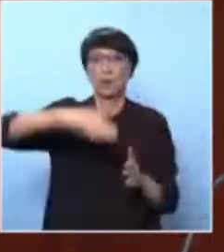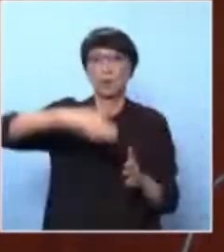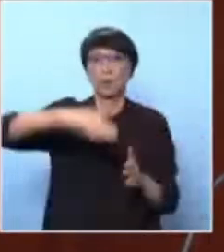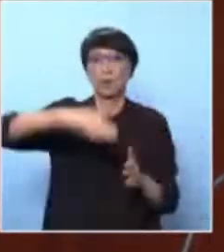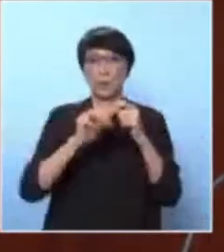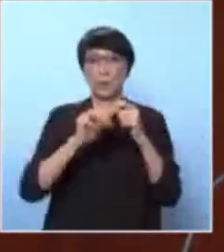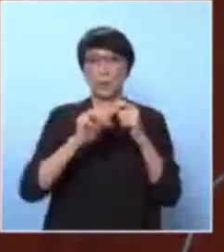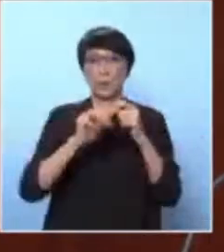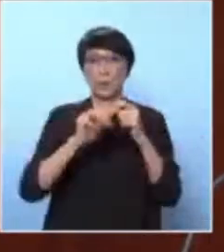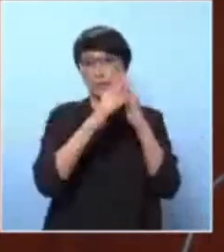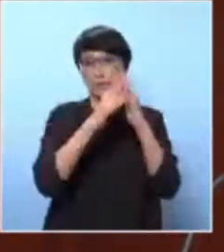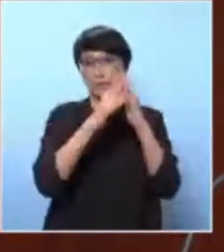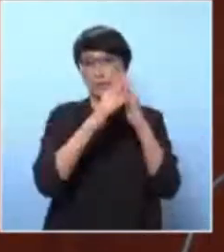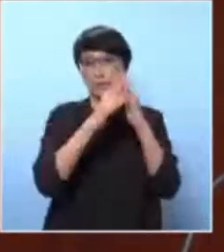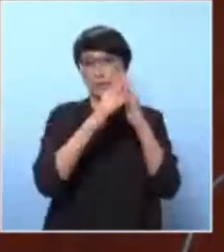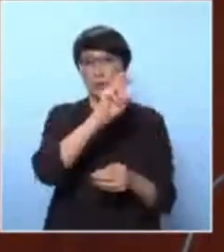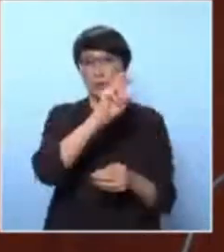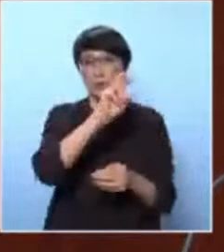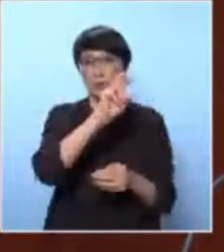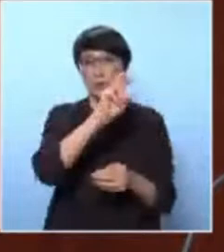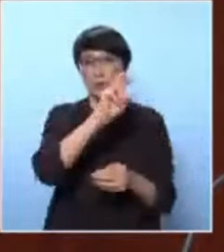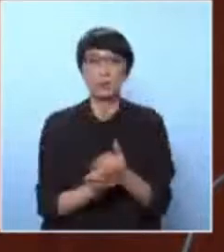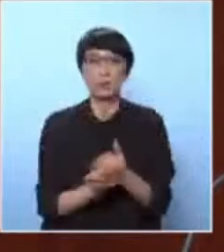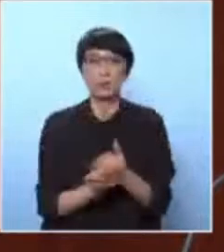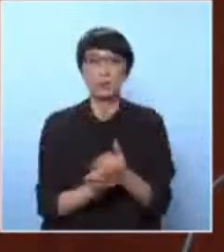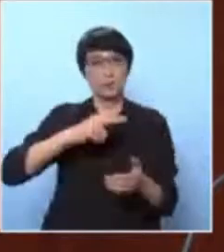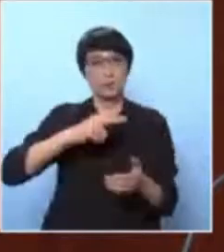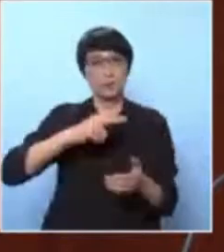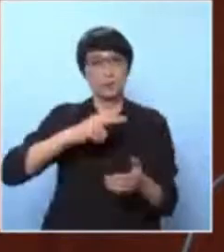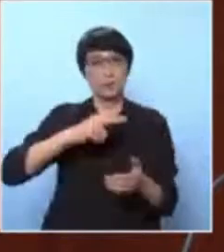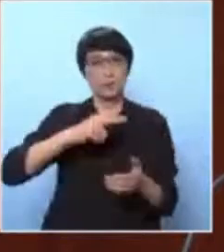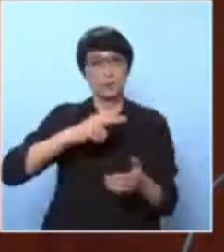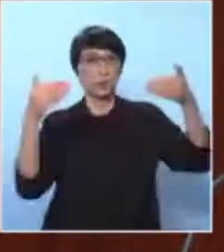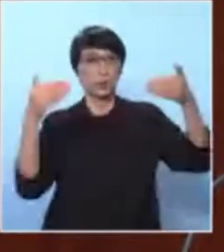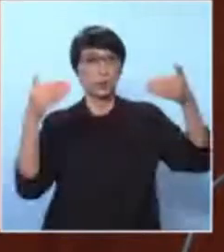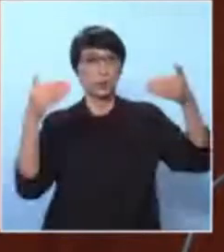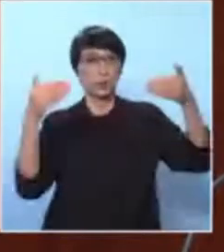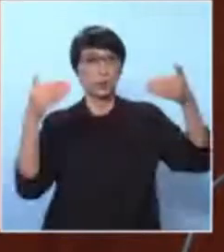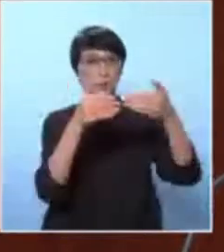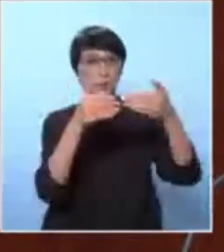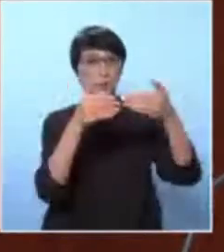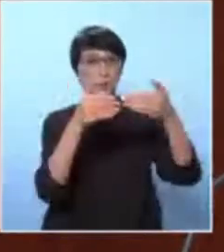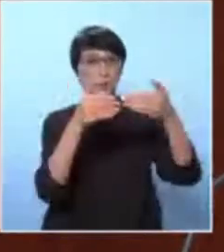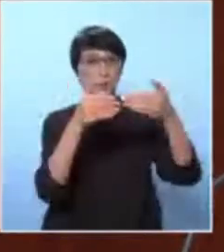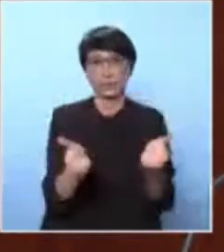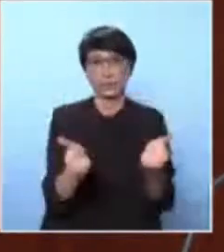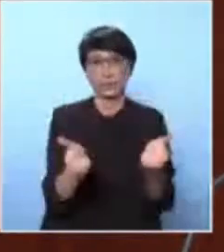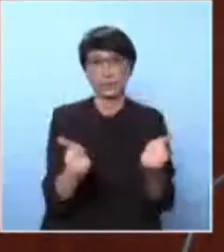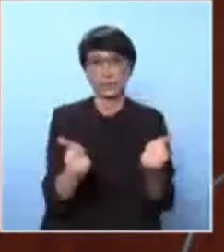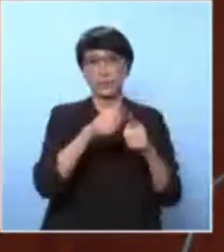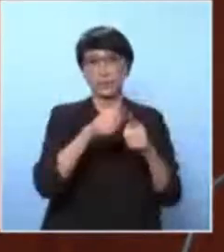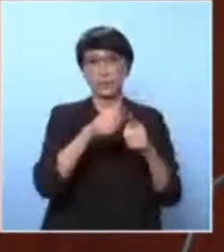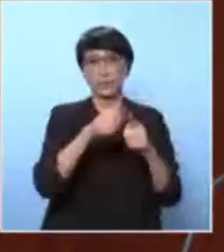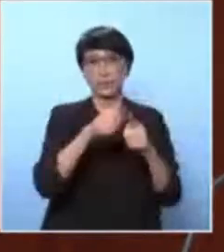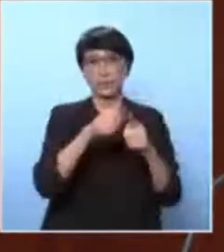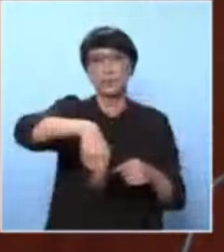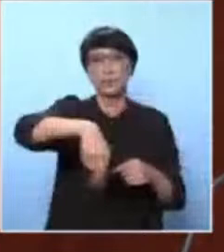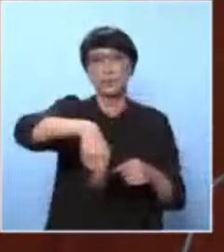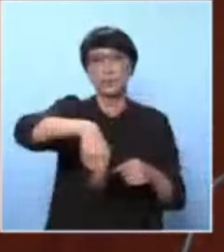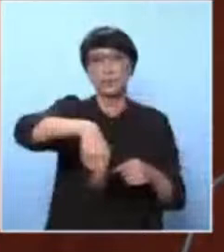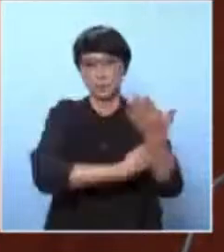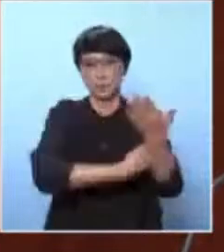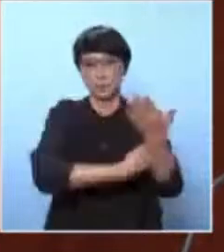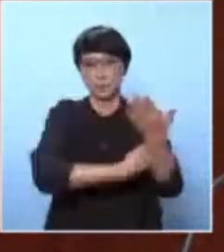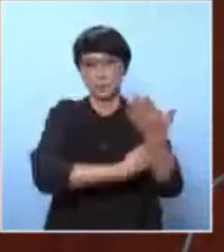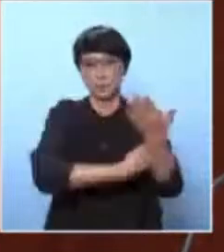of a standing interfacing platform next year to take forward the research and practical work on judicial and legal matters relating